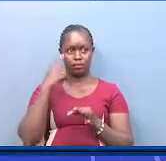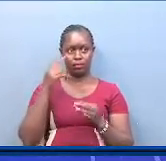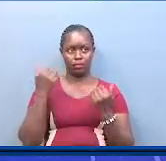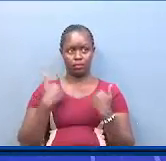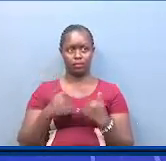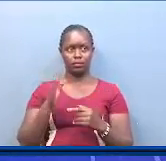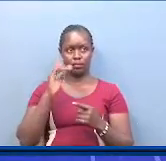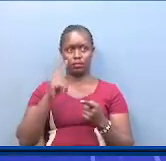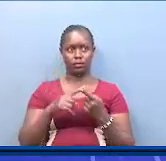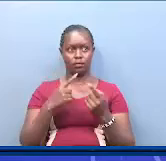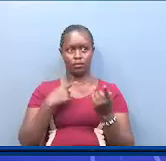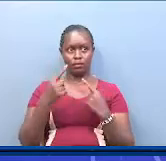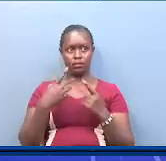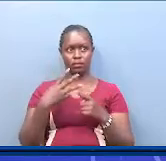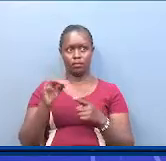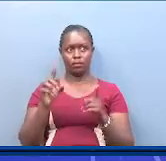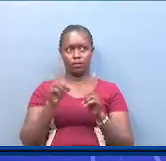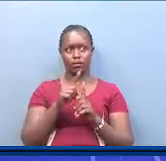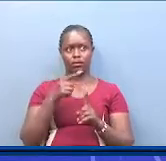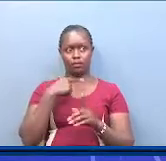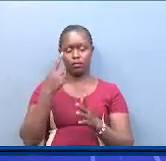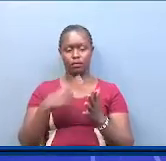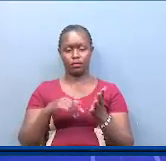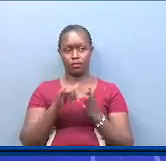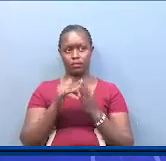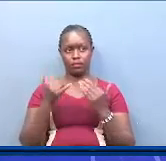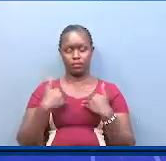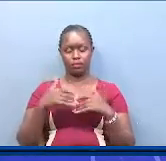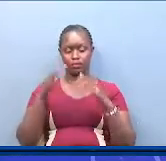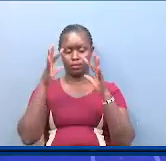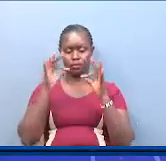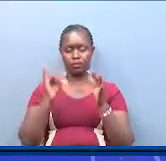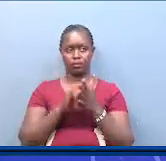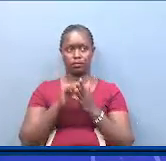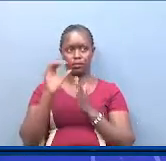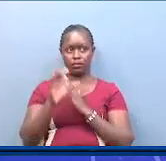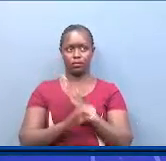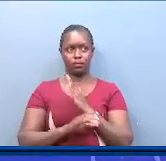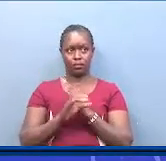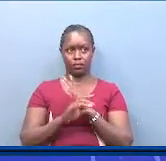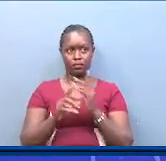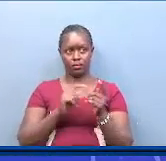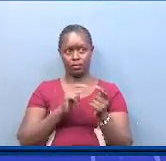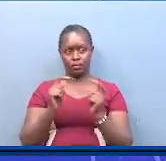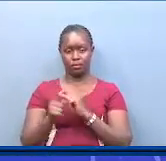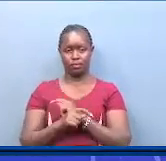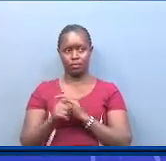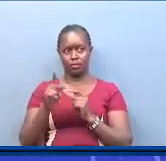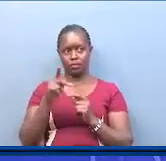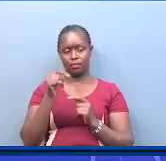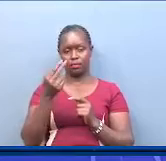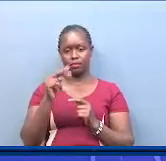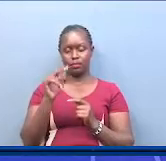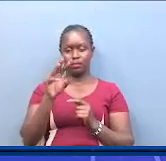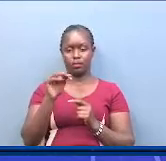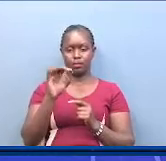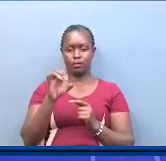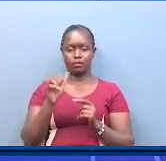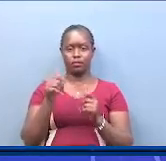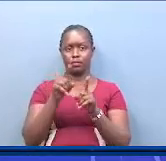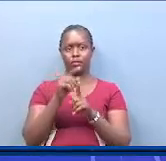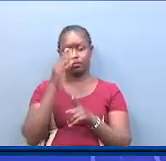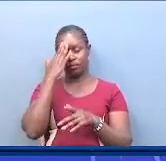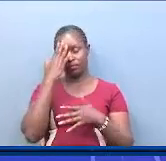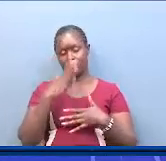there, we've been talking with them, and I'm telling you, we have decided. The country is shifting. Kagema has shifted, and I'm sure the